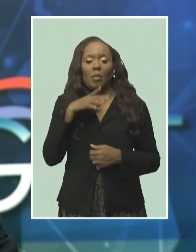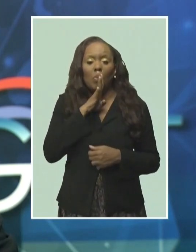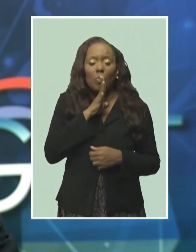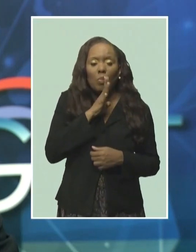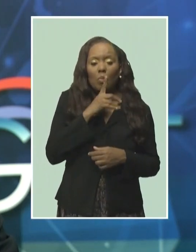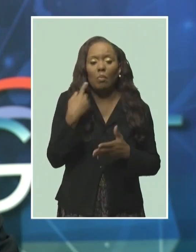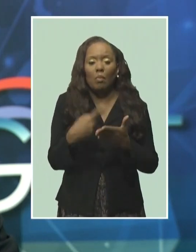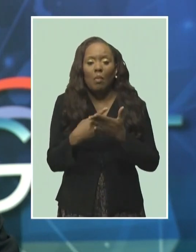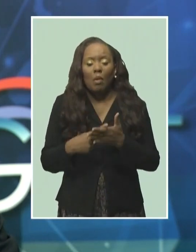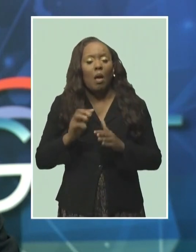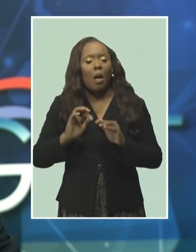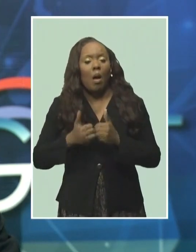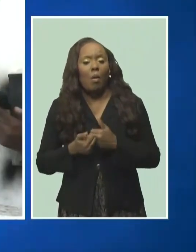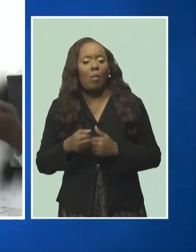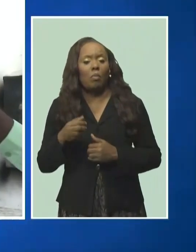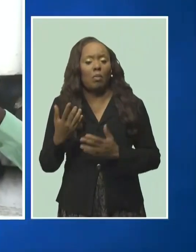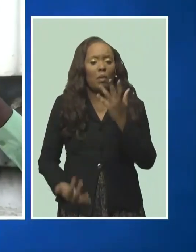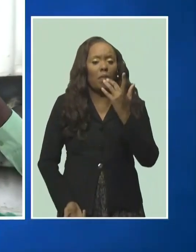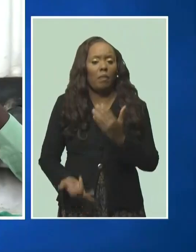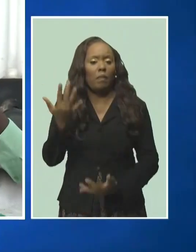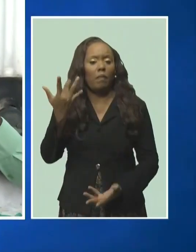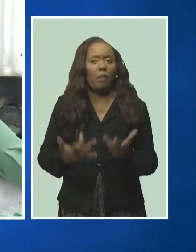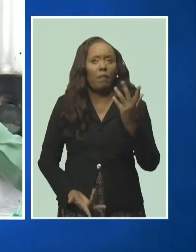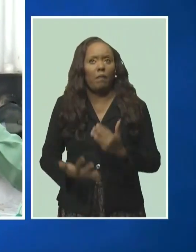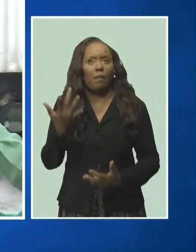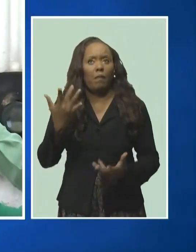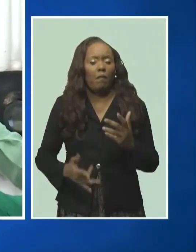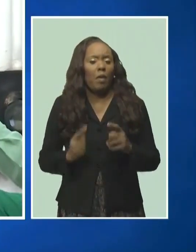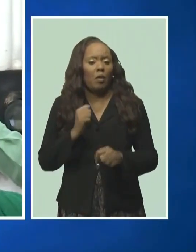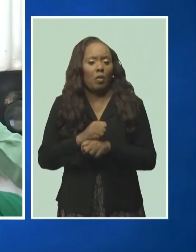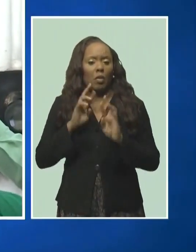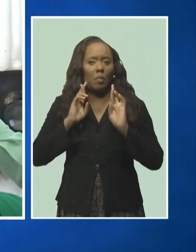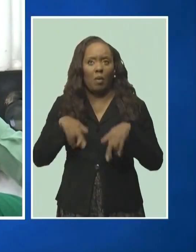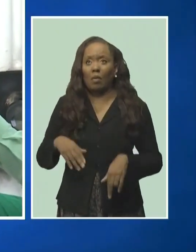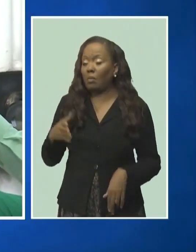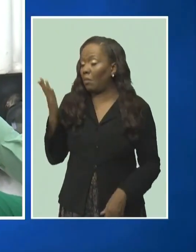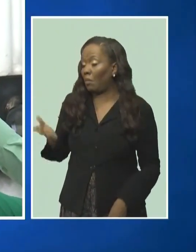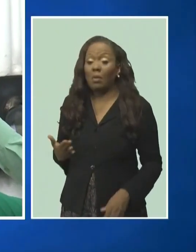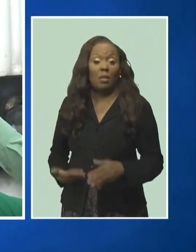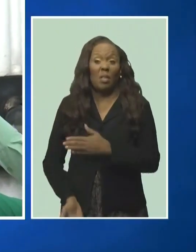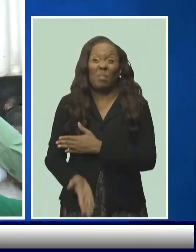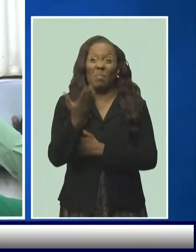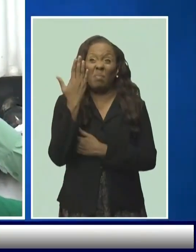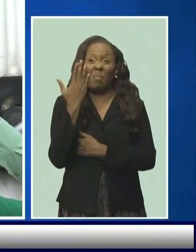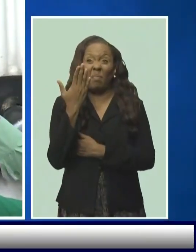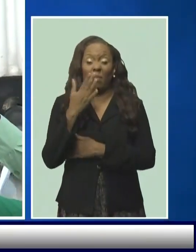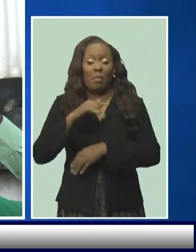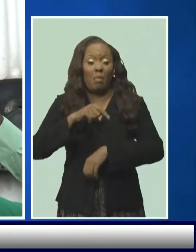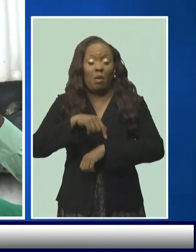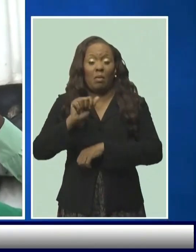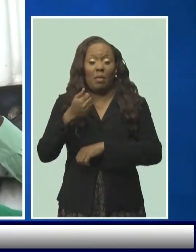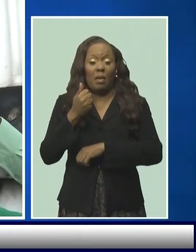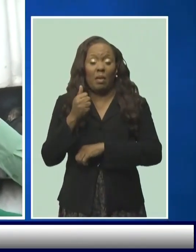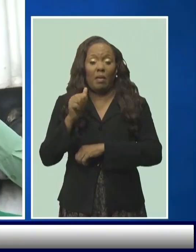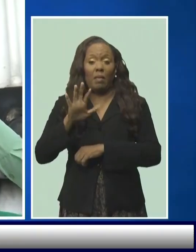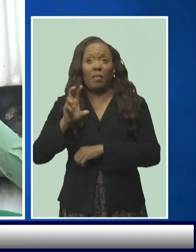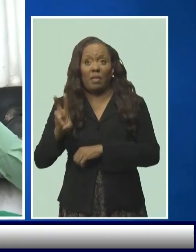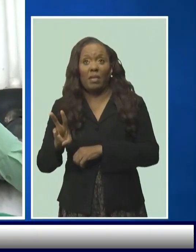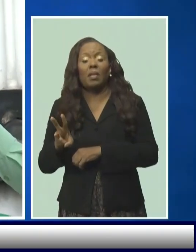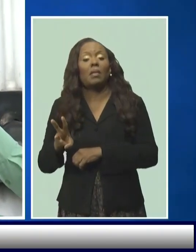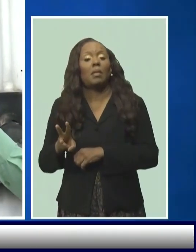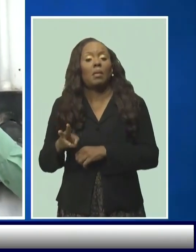building. Driver Adrian Kelman said the noise startled the staff who fled the building. It was really scary,